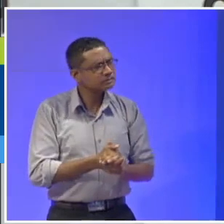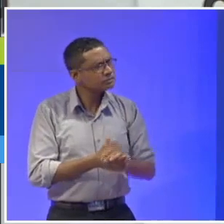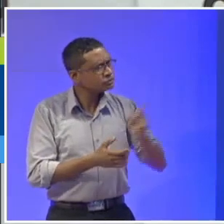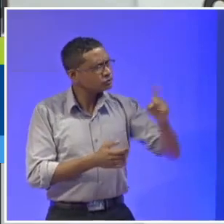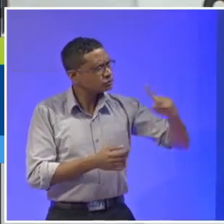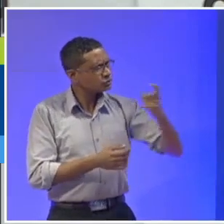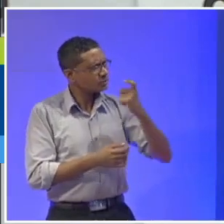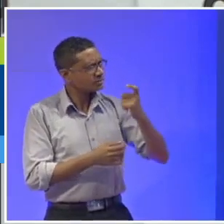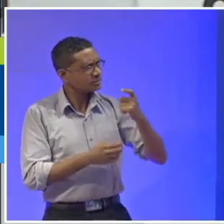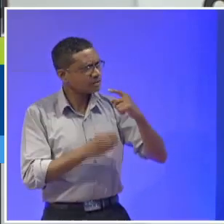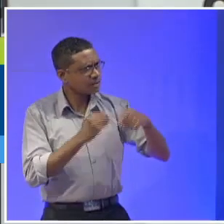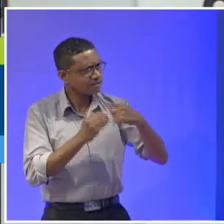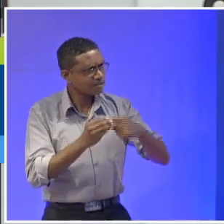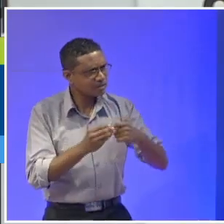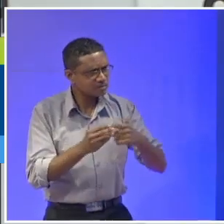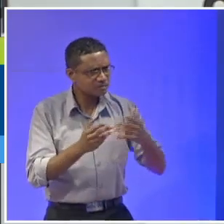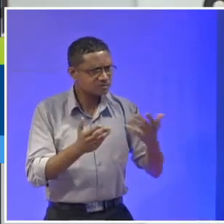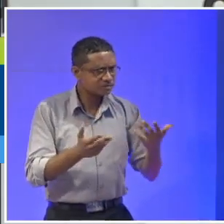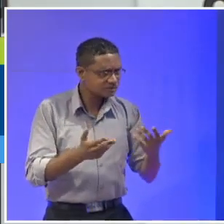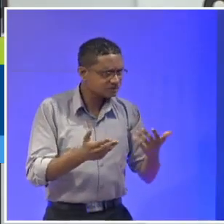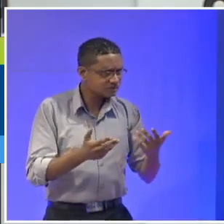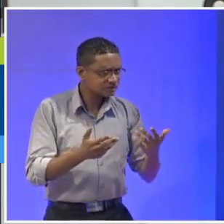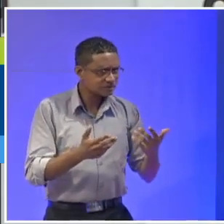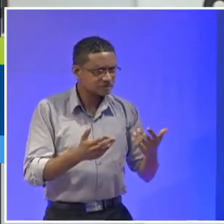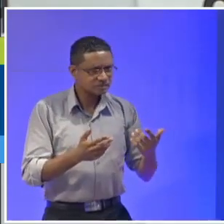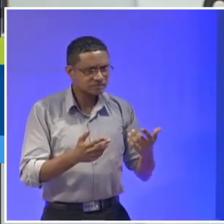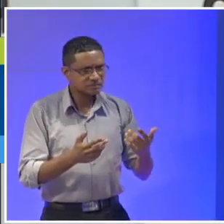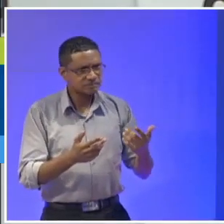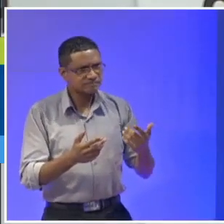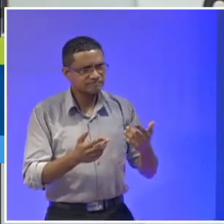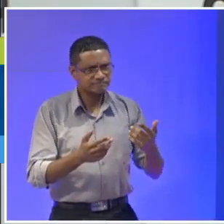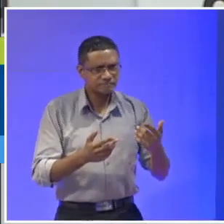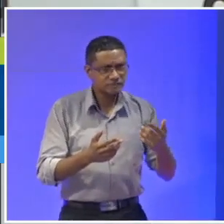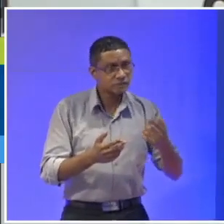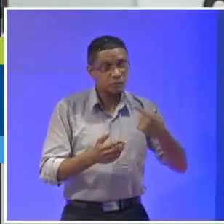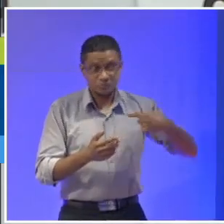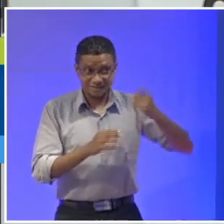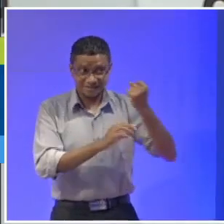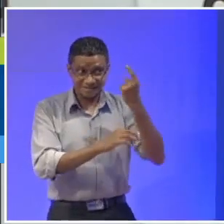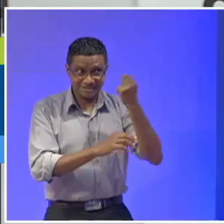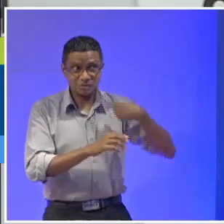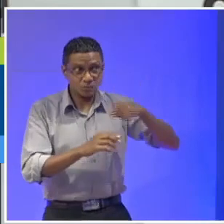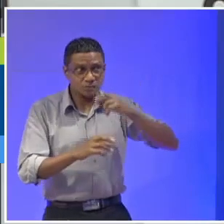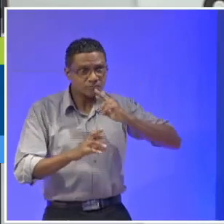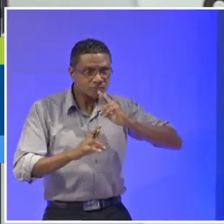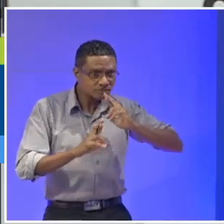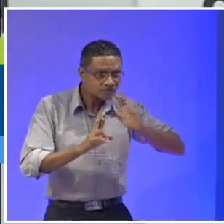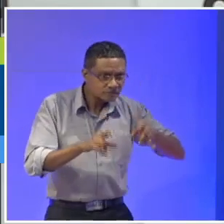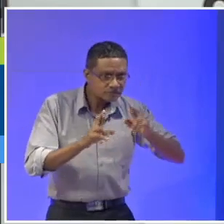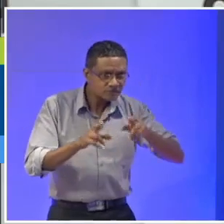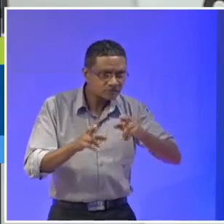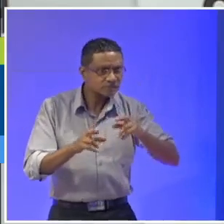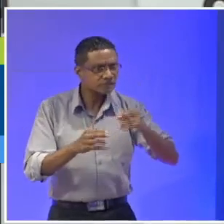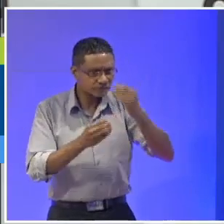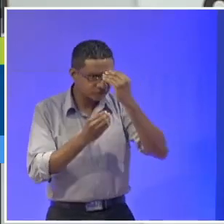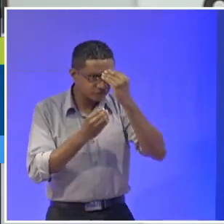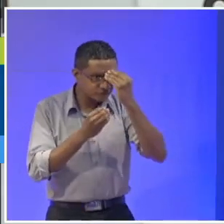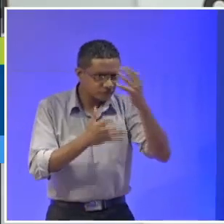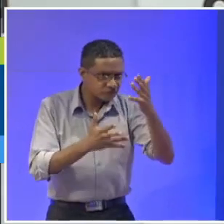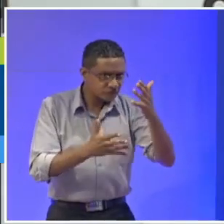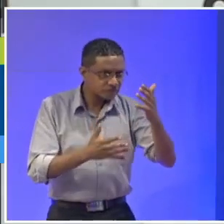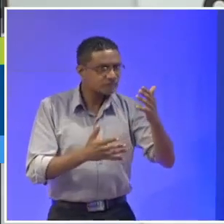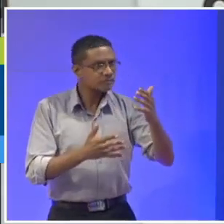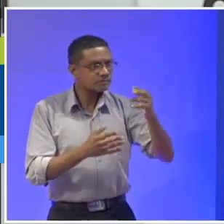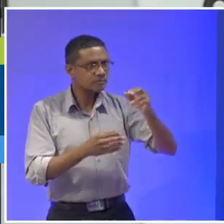to the adverse events, again, when we reported upstream, we would have reported less than 10 adverse events reported to the Ministry of